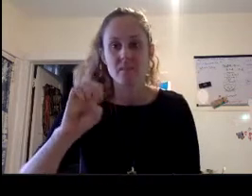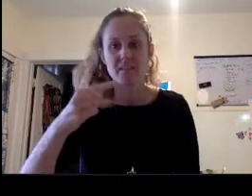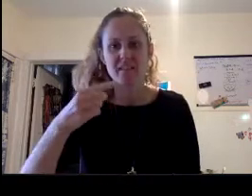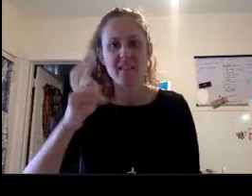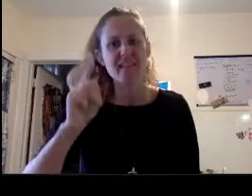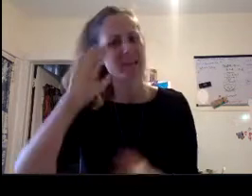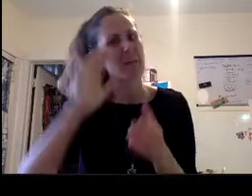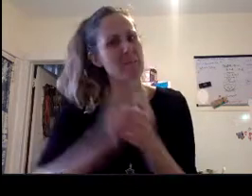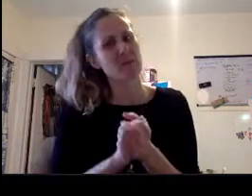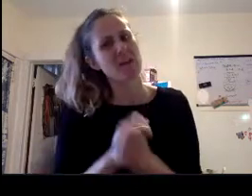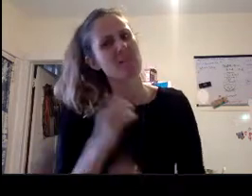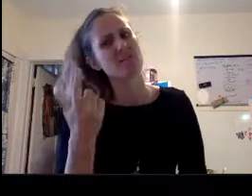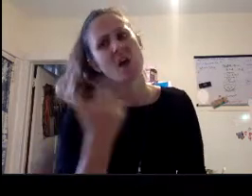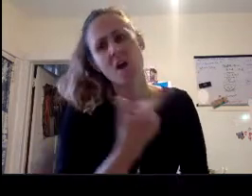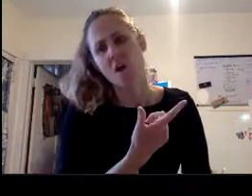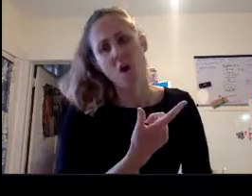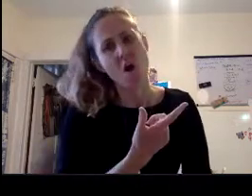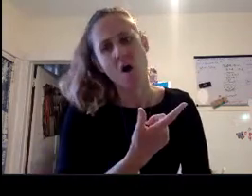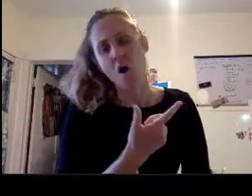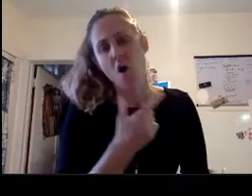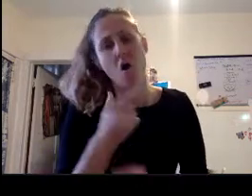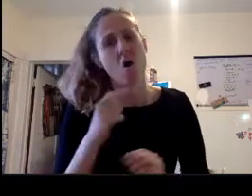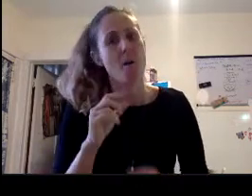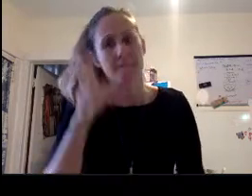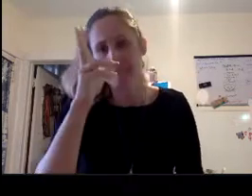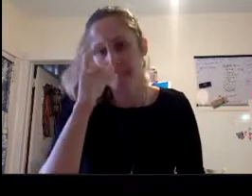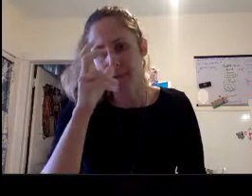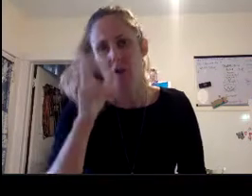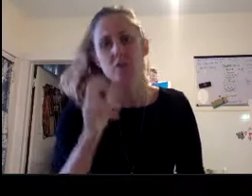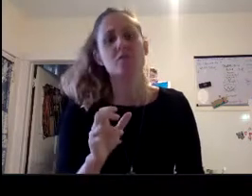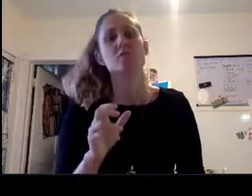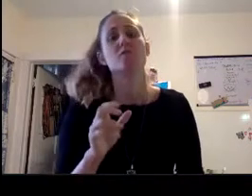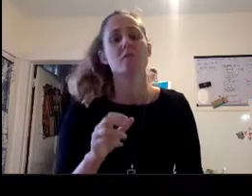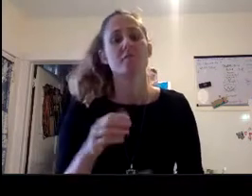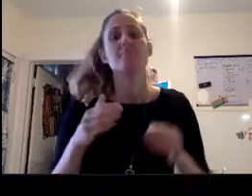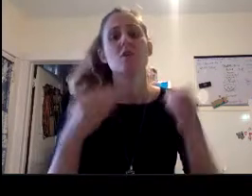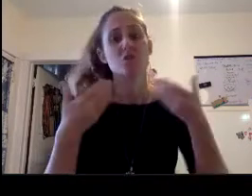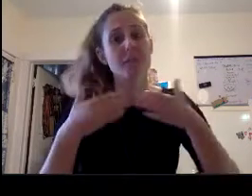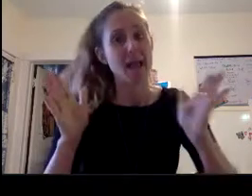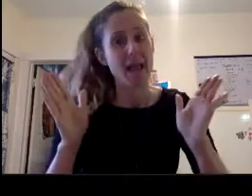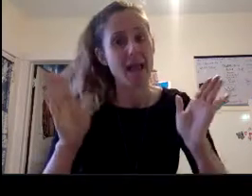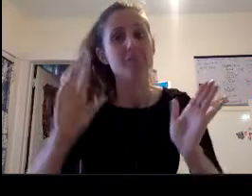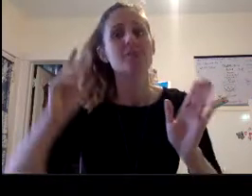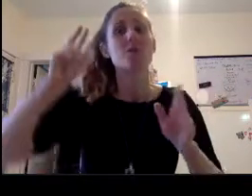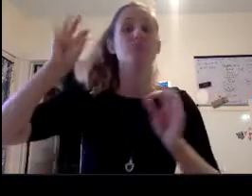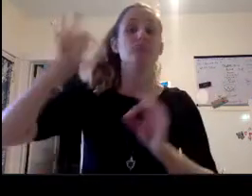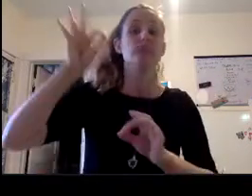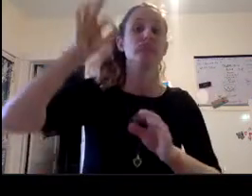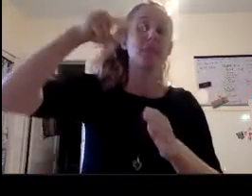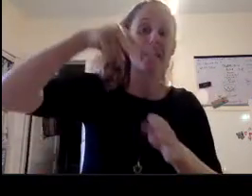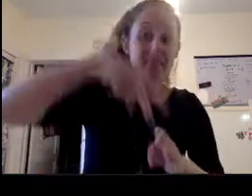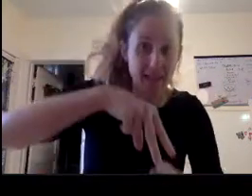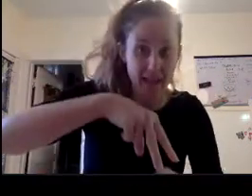creatures should be able to fly and then have a good landing. So I'm going to make a zigzag line on this side and a zigzag line on that